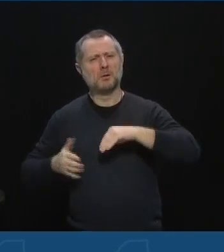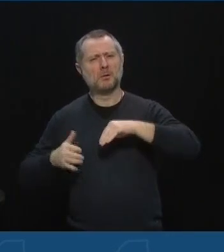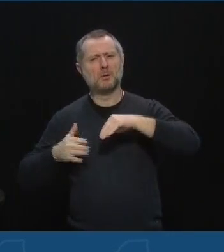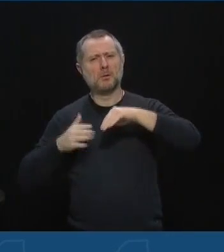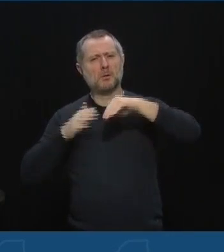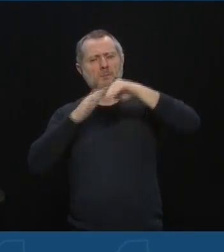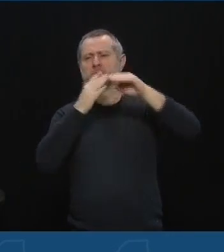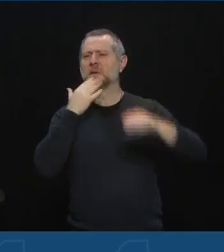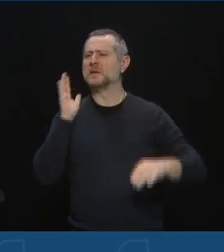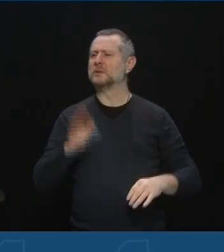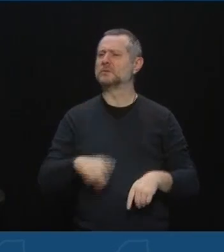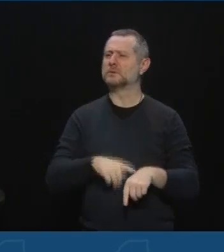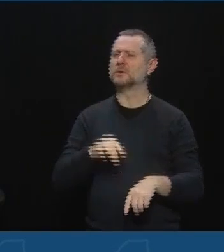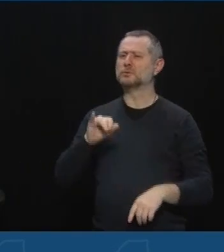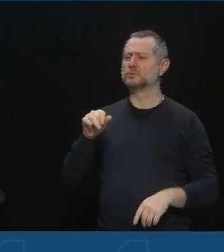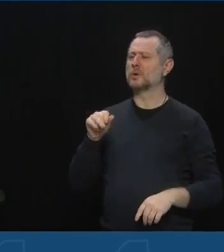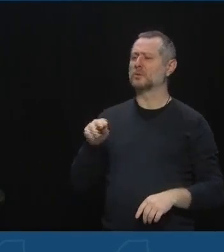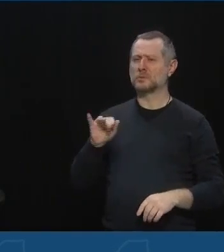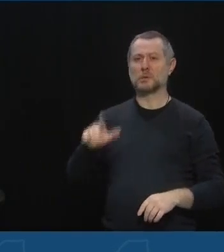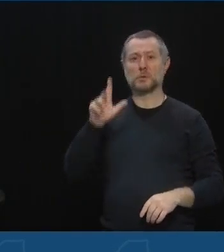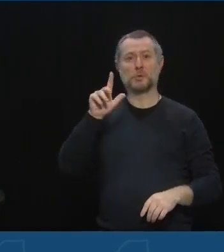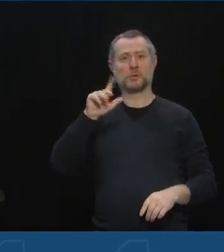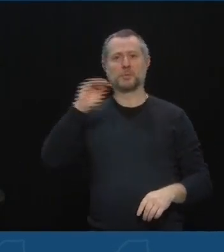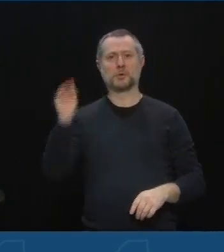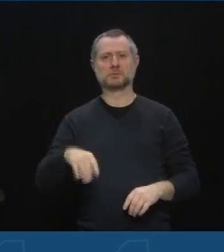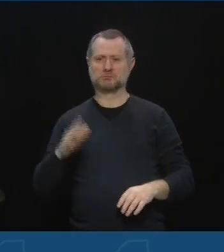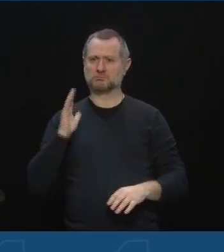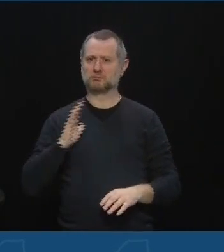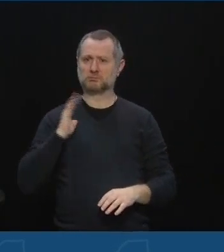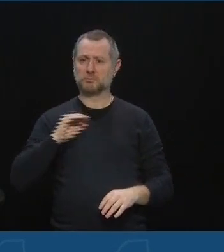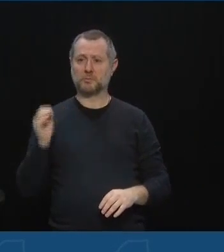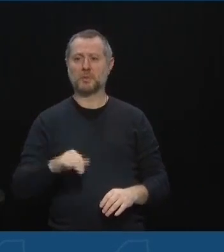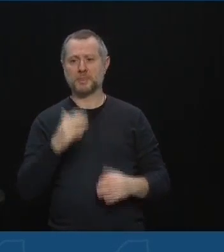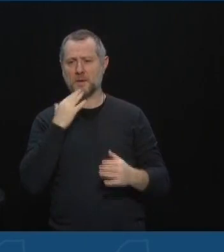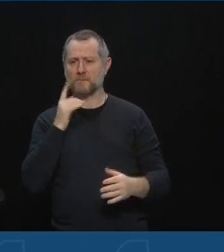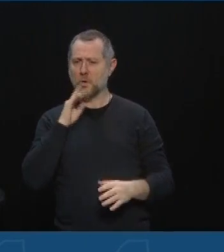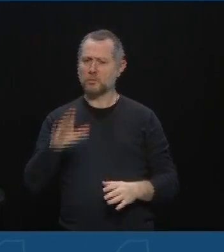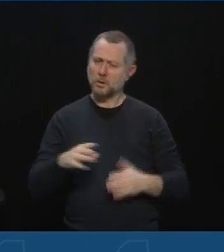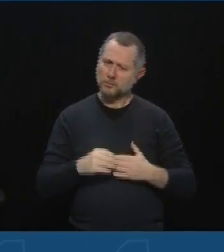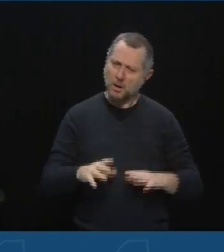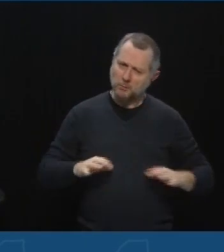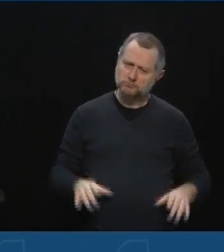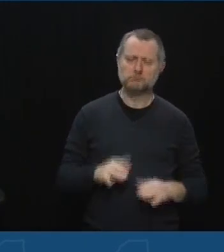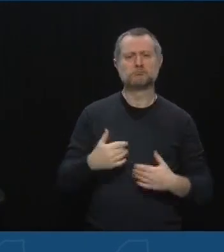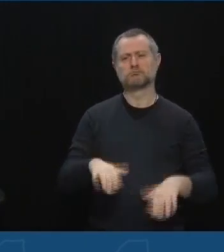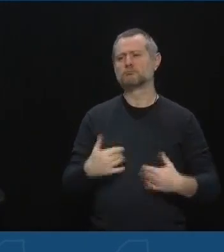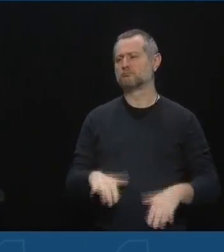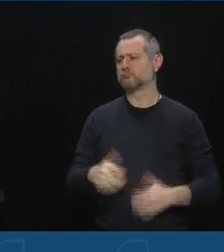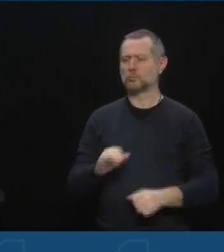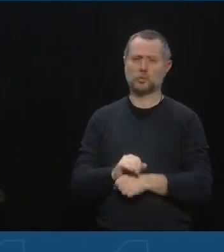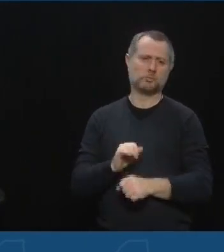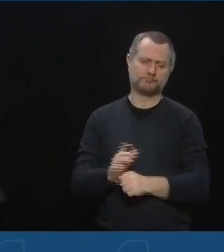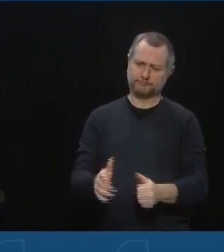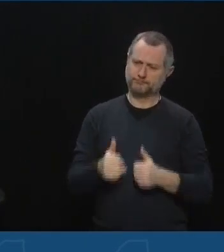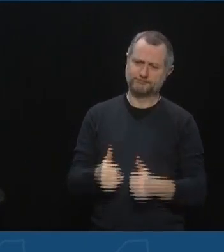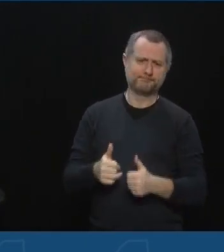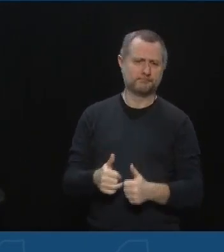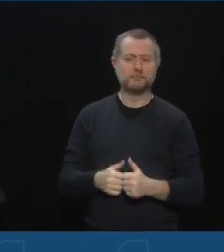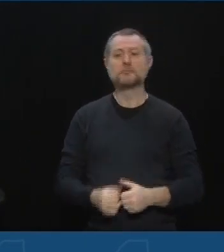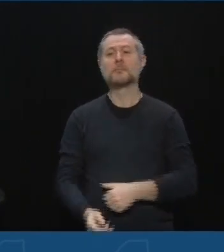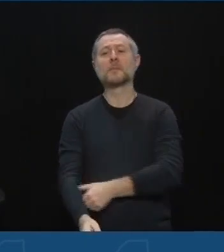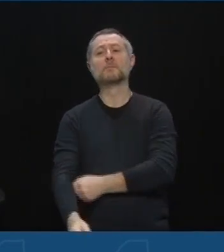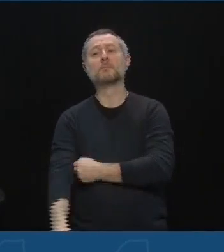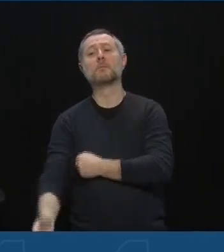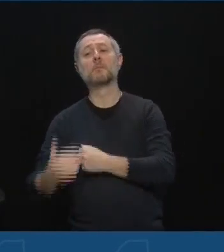of 23% infection rate statewide. So thank you for being on the forefront of everything you did there. And also your partner in this,